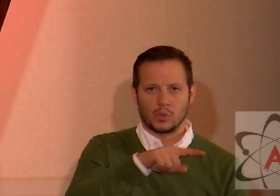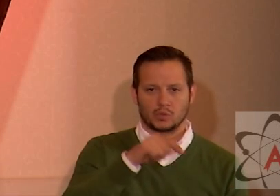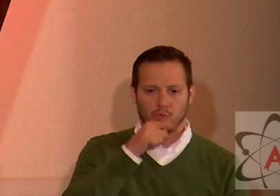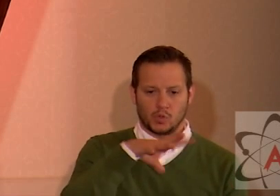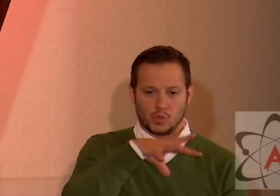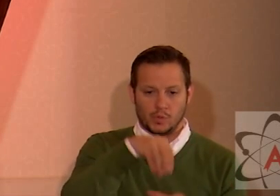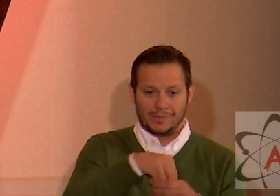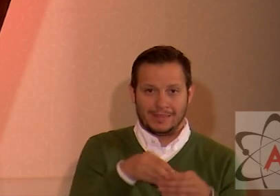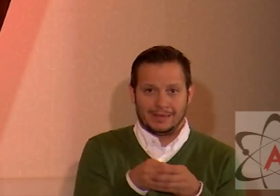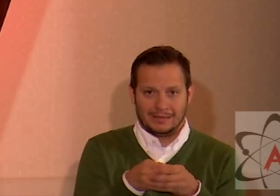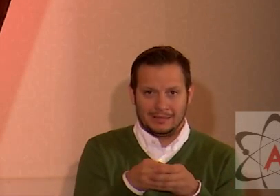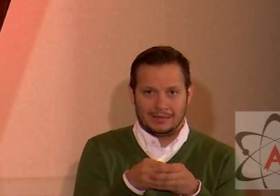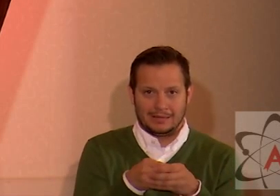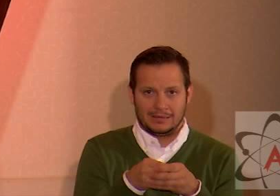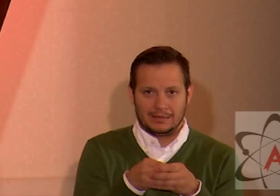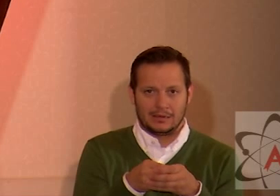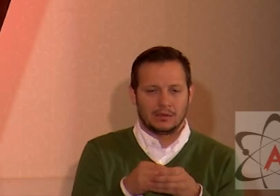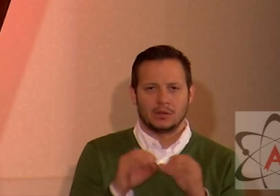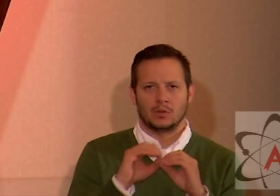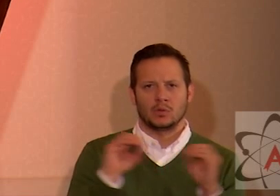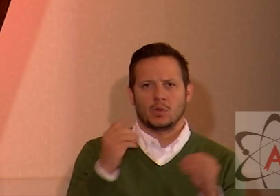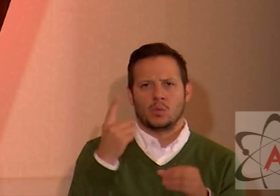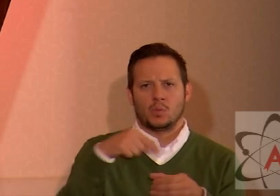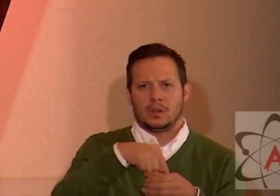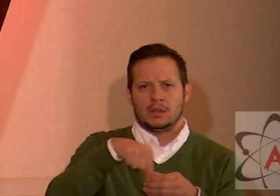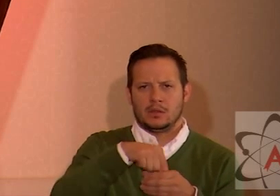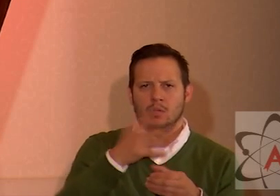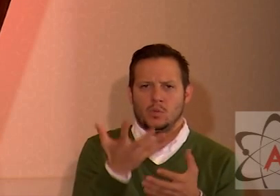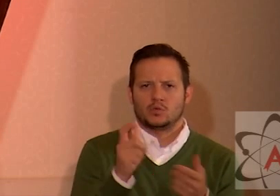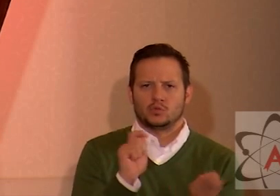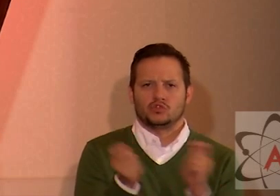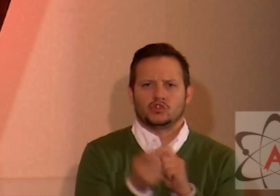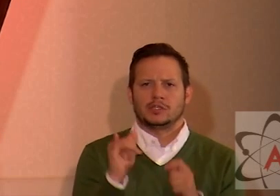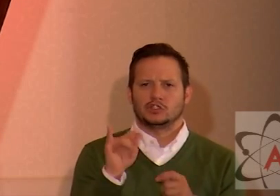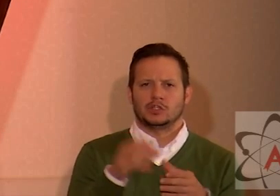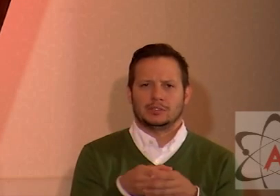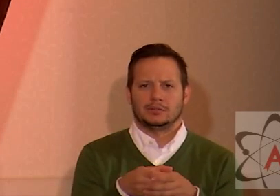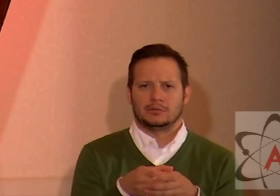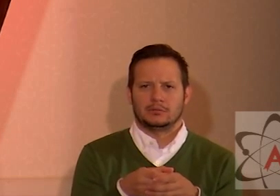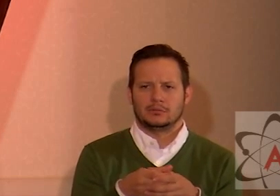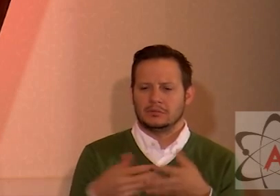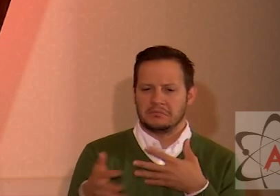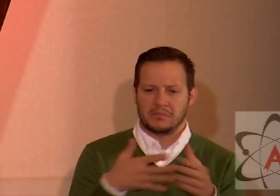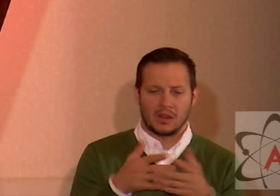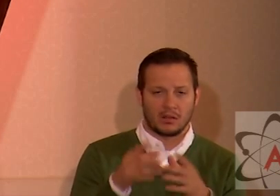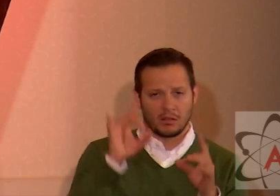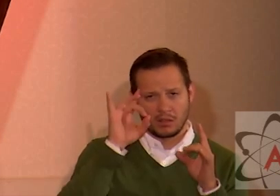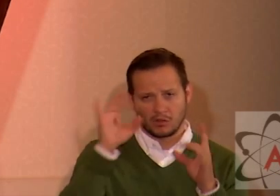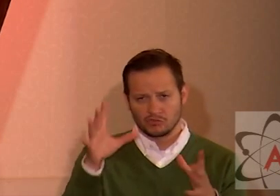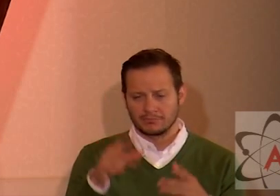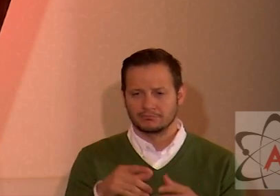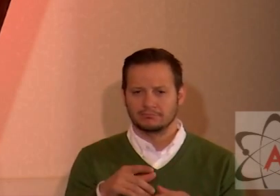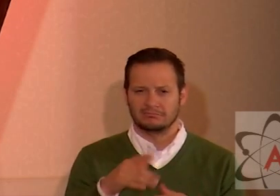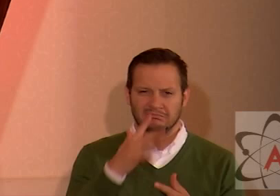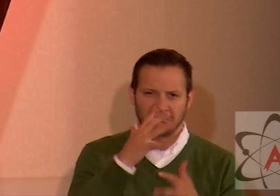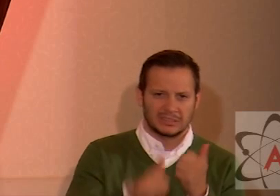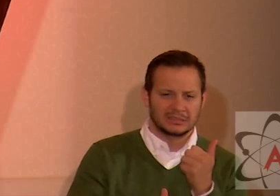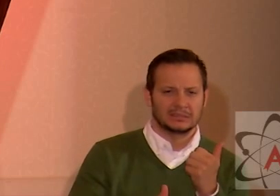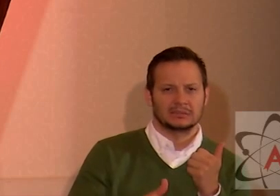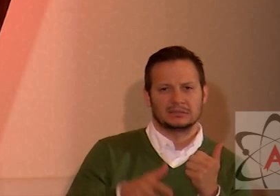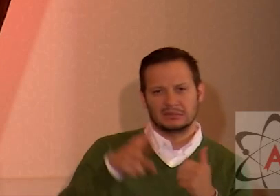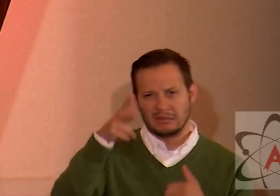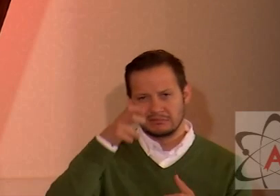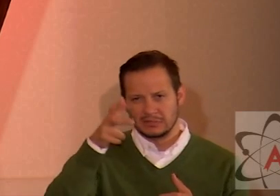it, no one on the inside would ever seek to change it, no matter how corrupt or sinister it